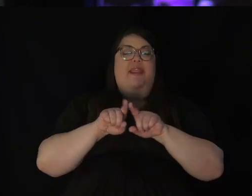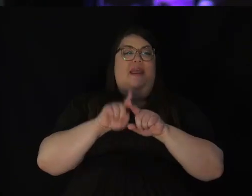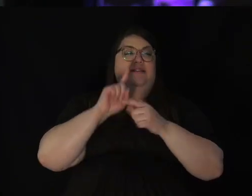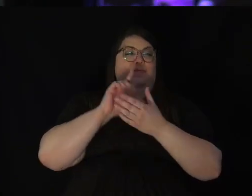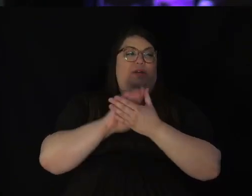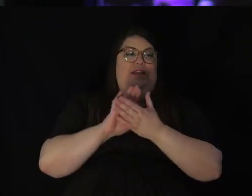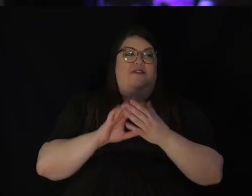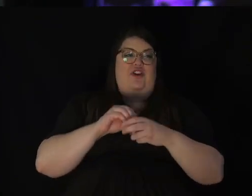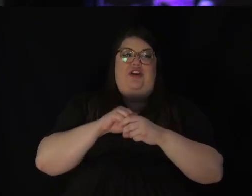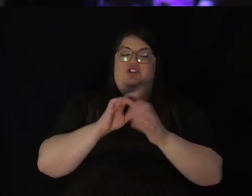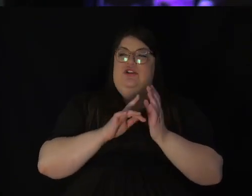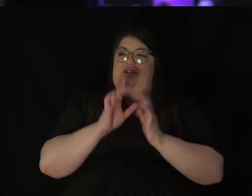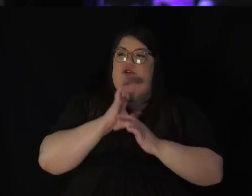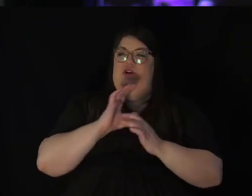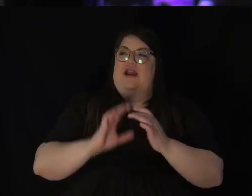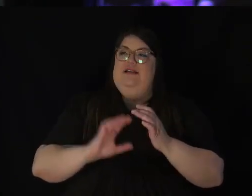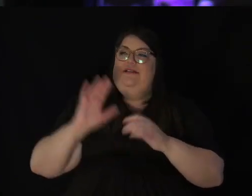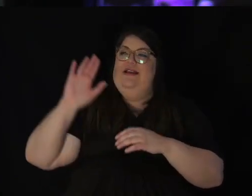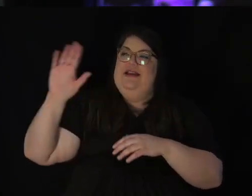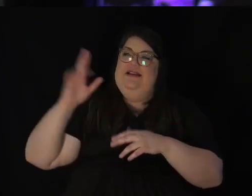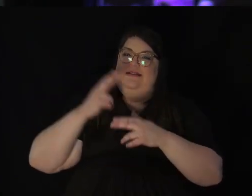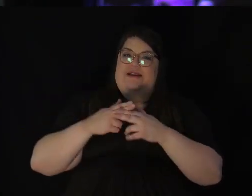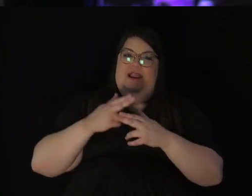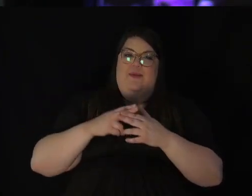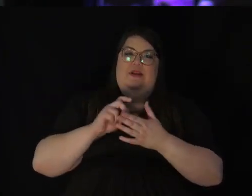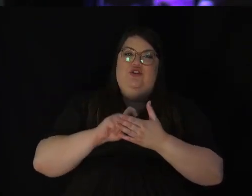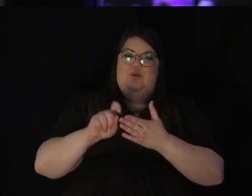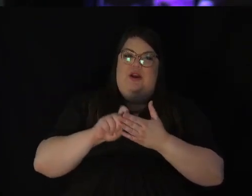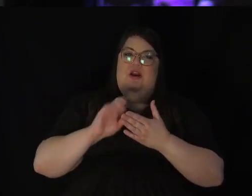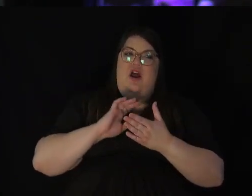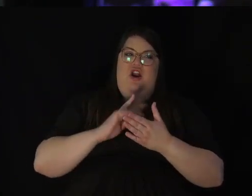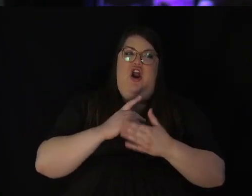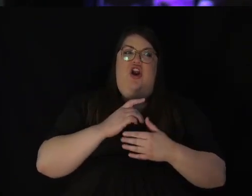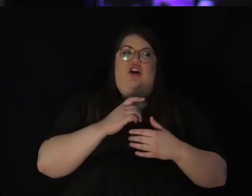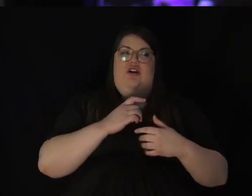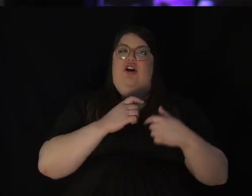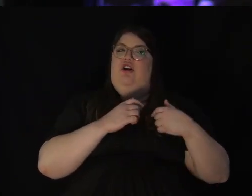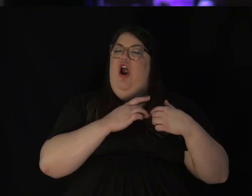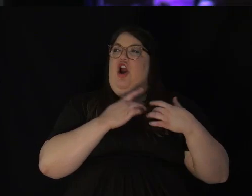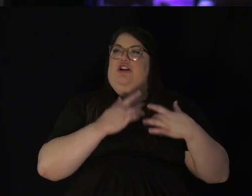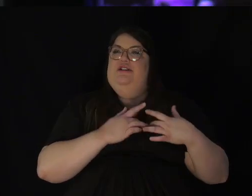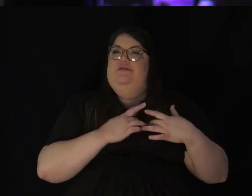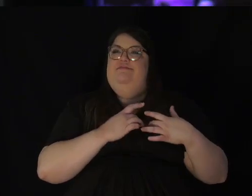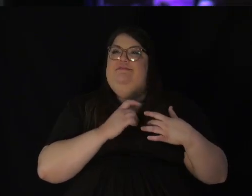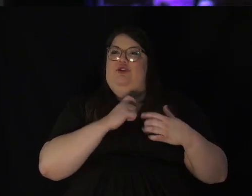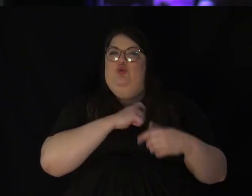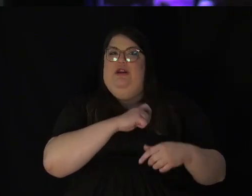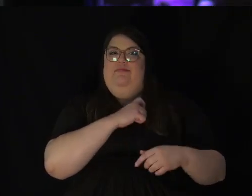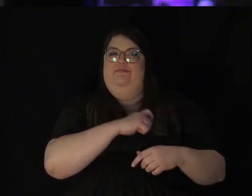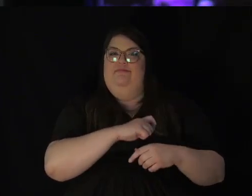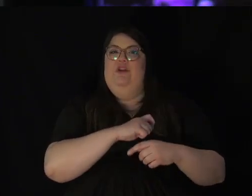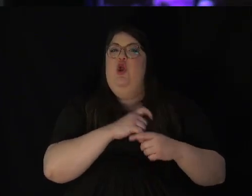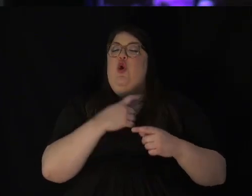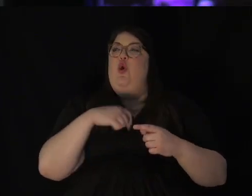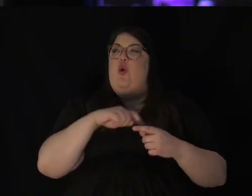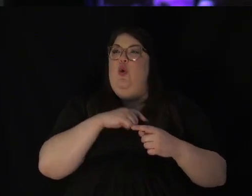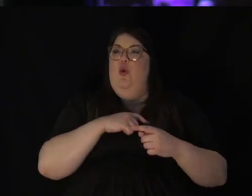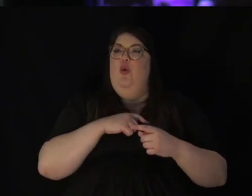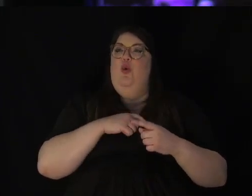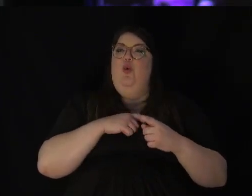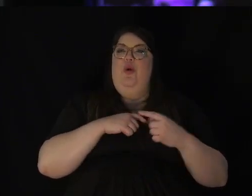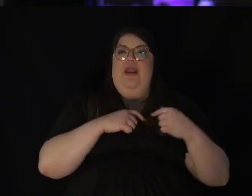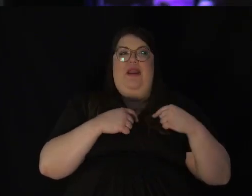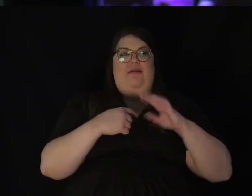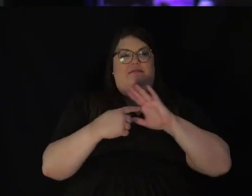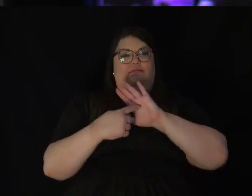Jesus Christ, his name is written on our hearts. It's written on your heart. We bear his